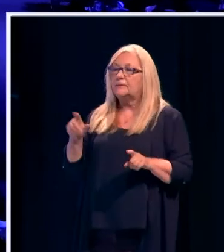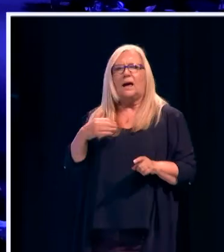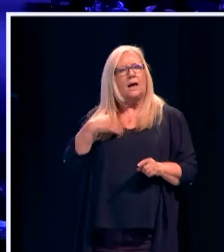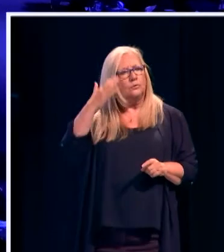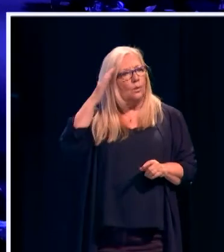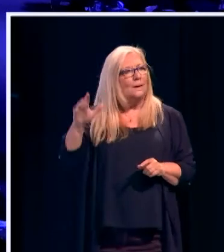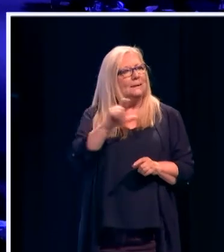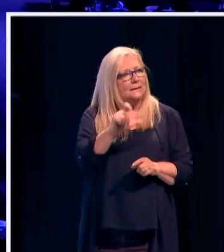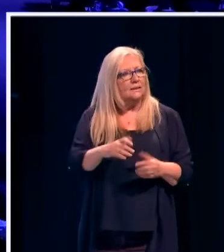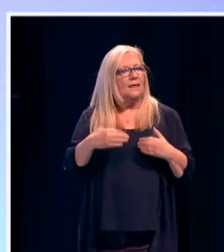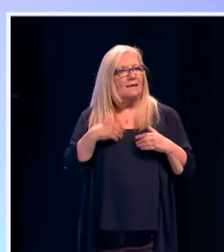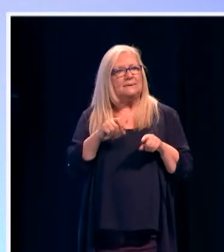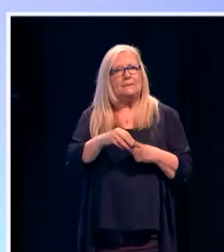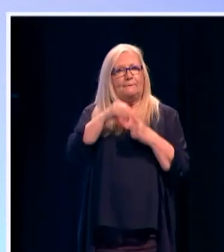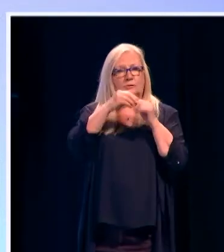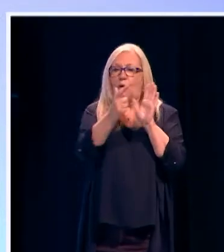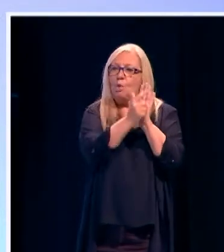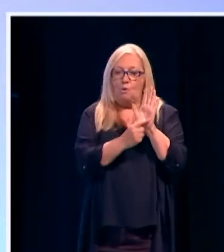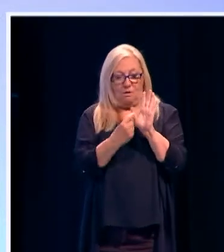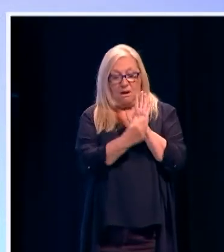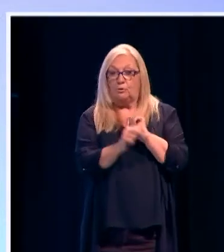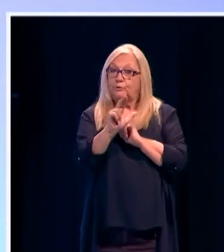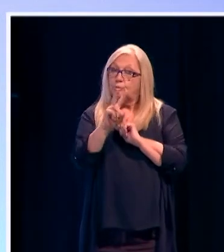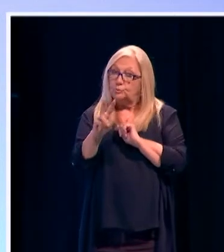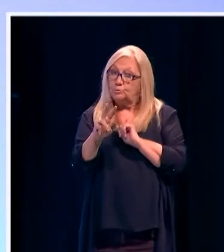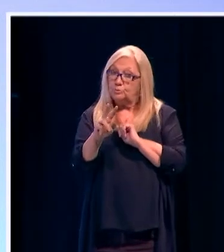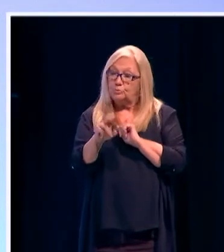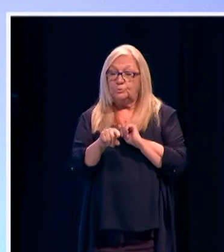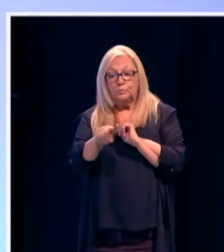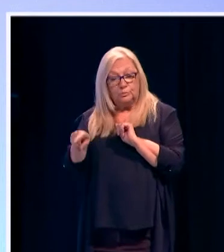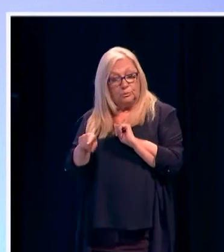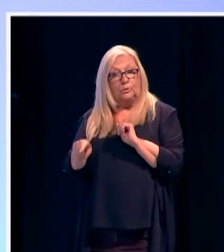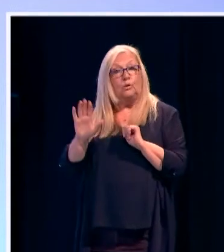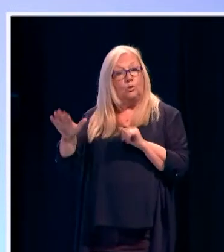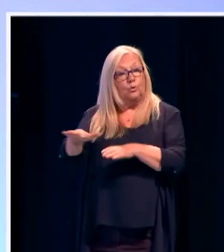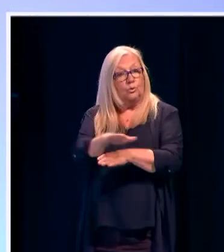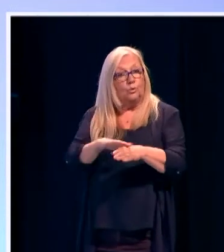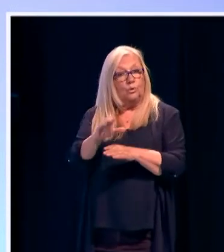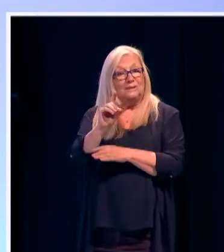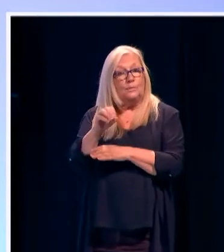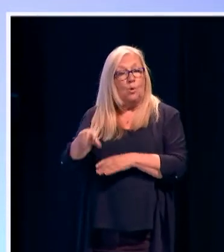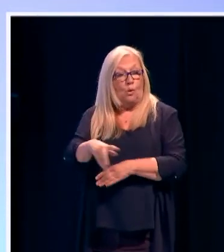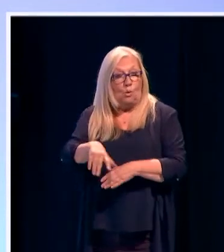legislation, Article 32. Does the local DPUs receive any funding to be able